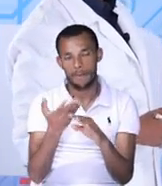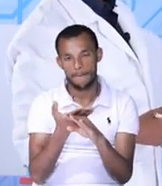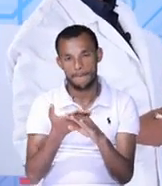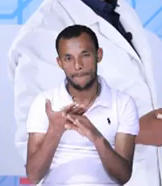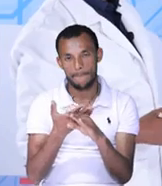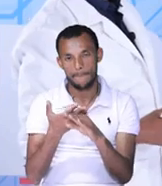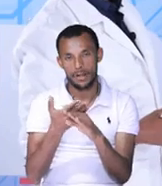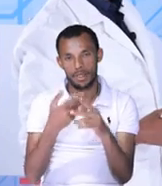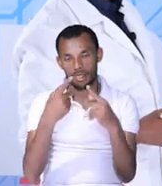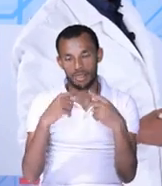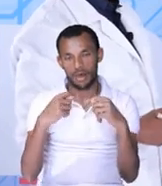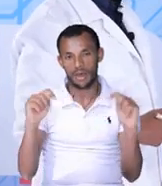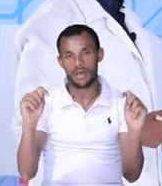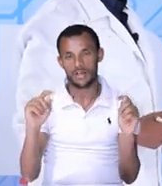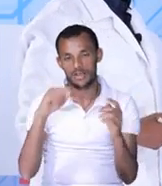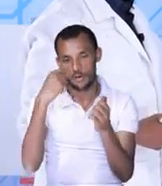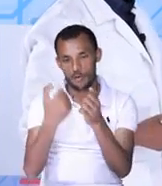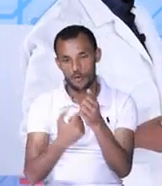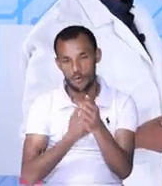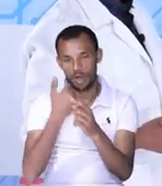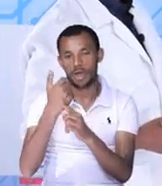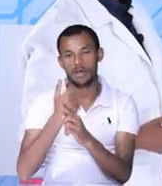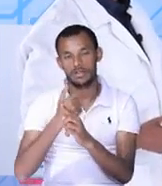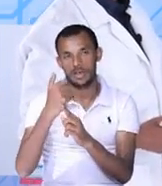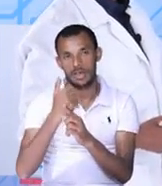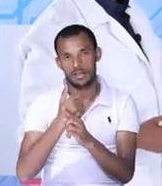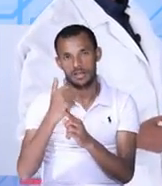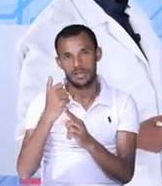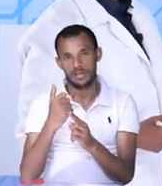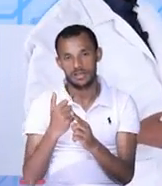please try the following exercise.